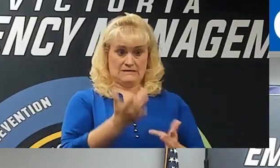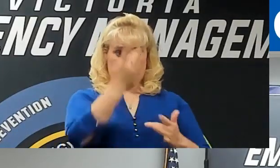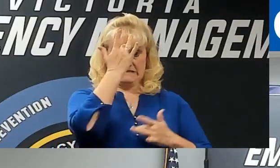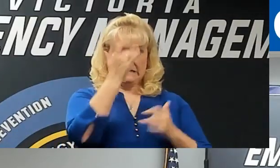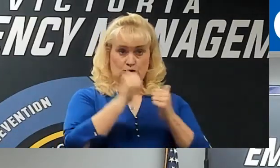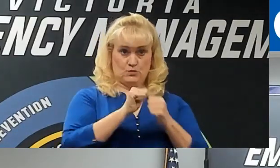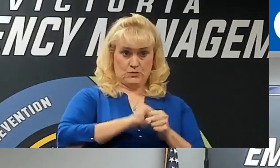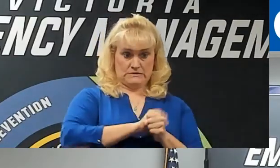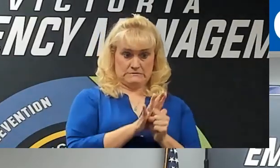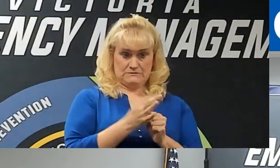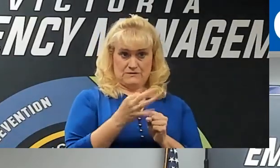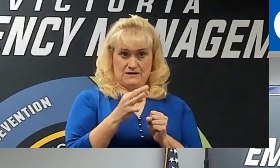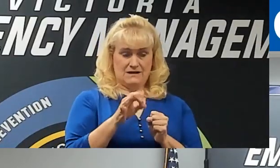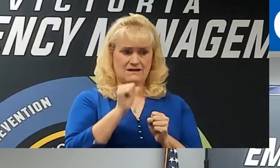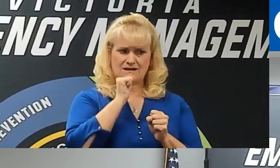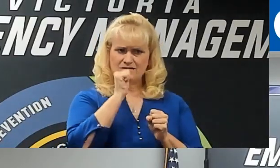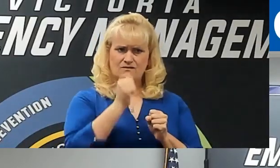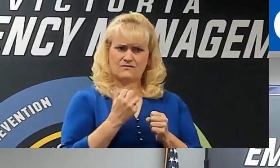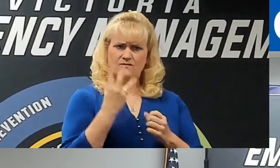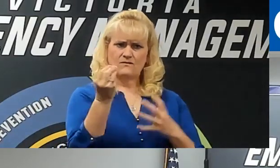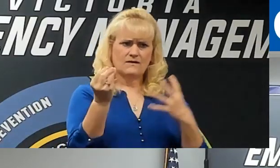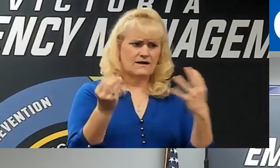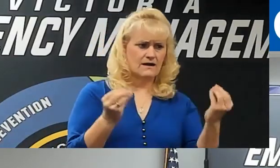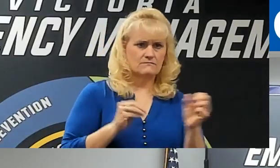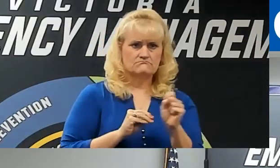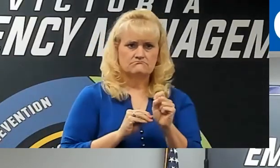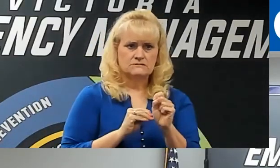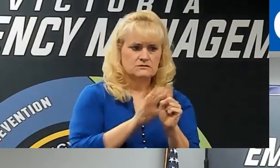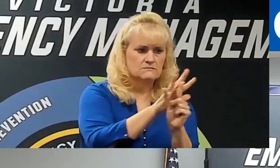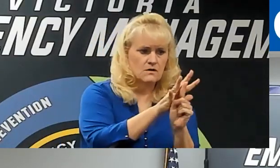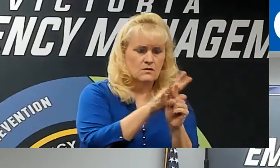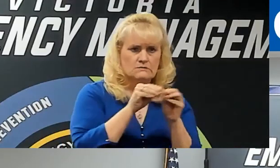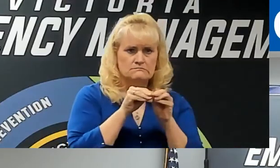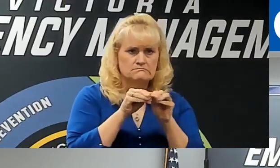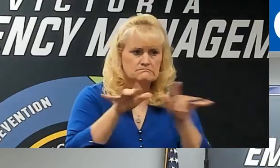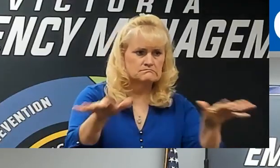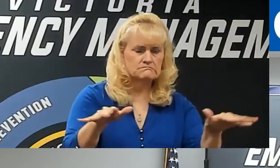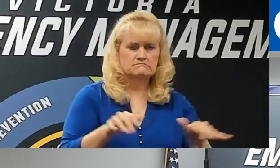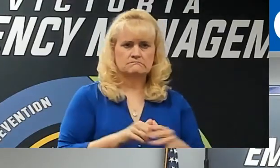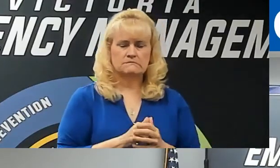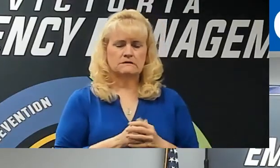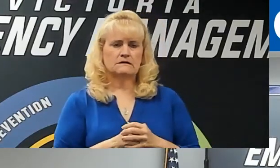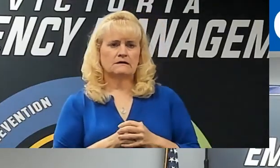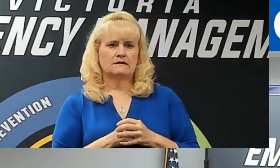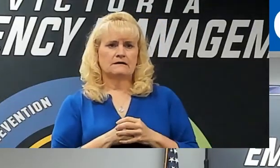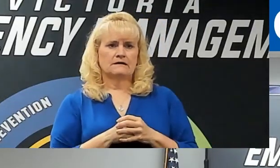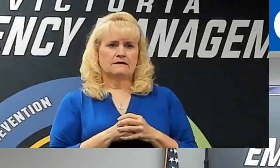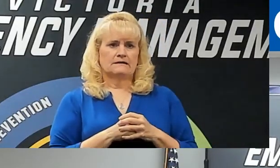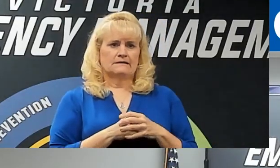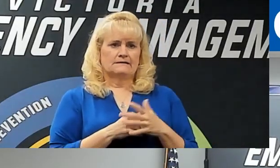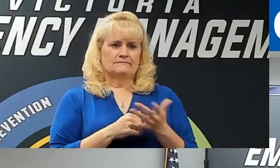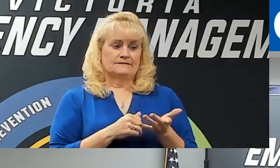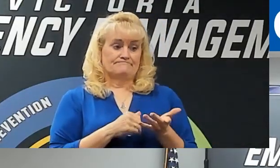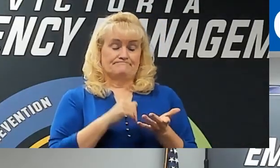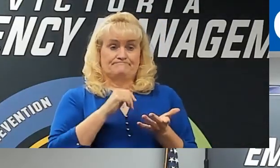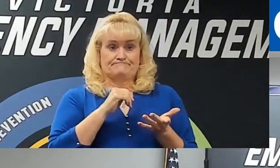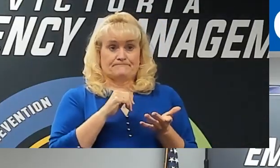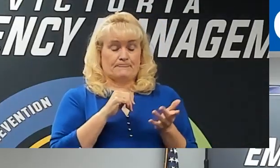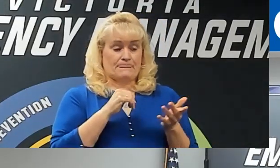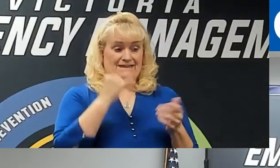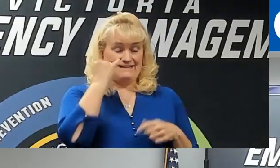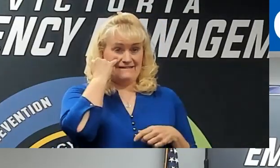ought not be exposing the virus to other people. The fact of the matter is that testing positive